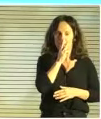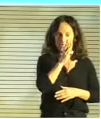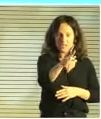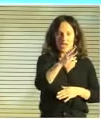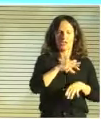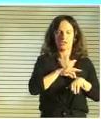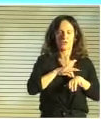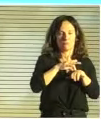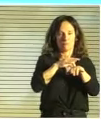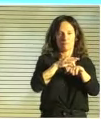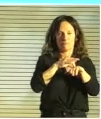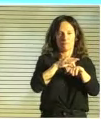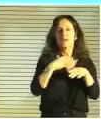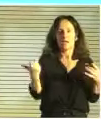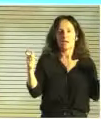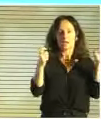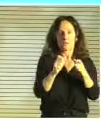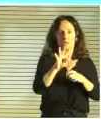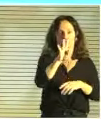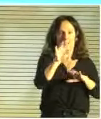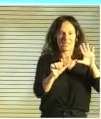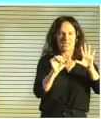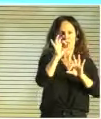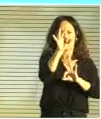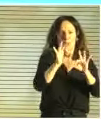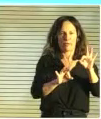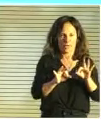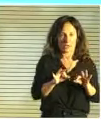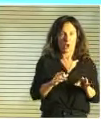46% in all our hotel businesses. It's a reduction of